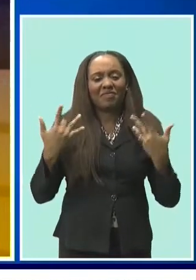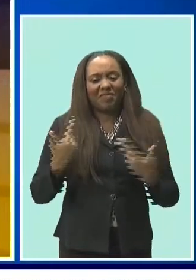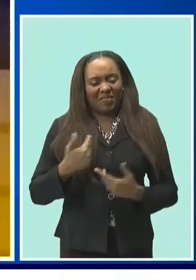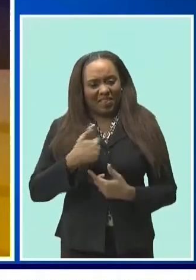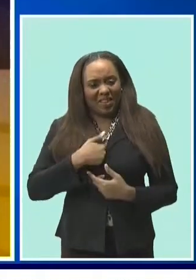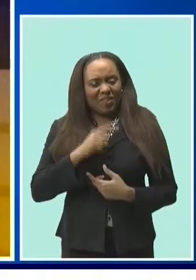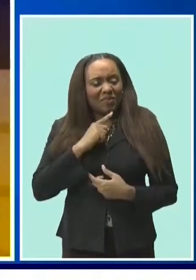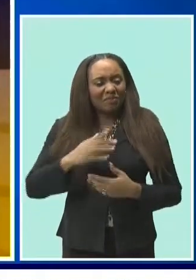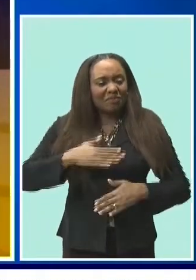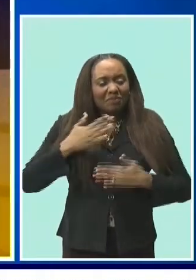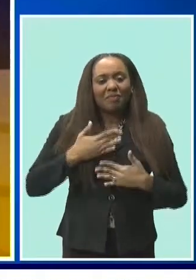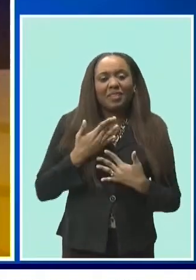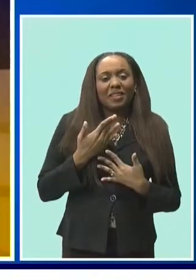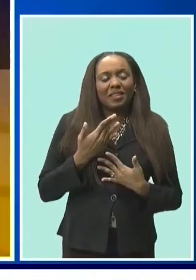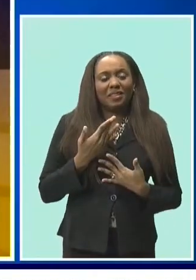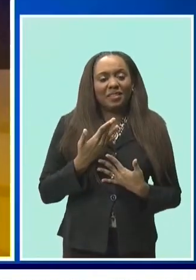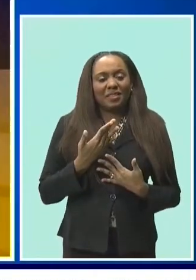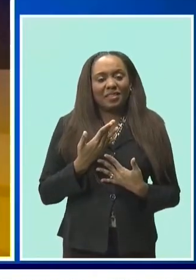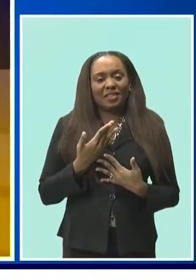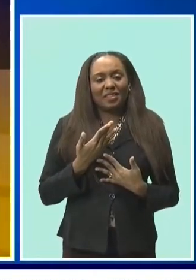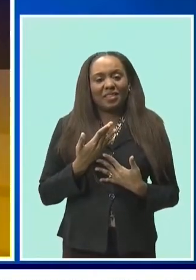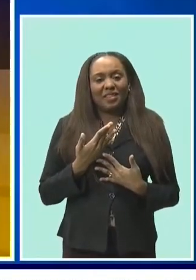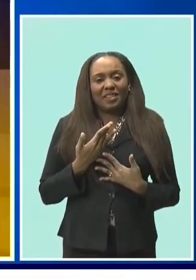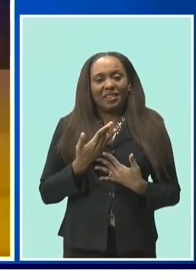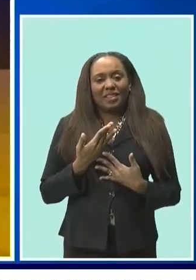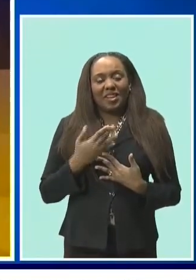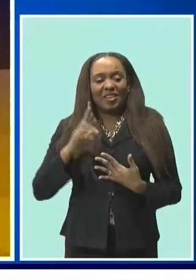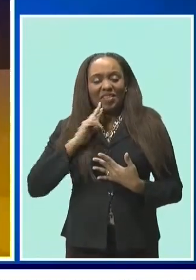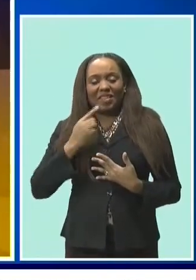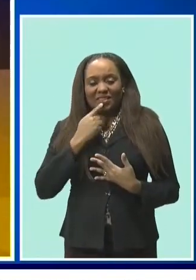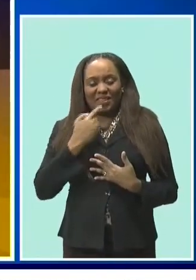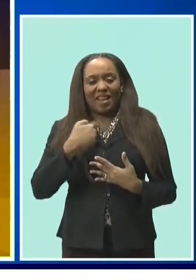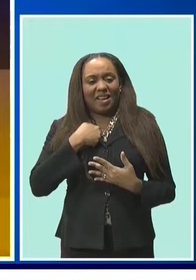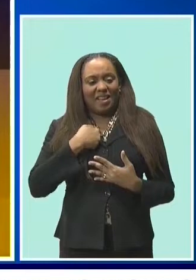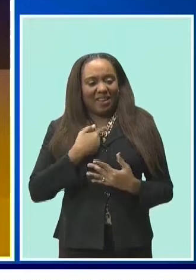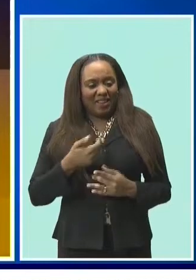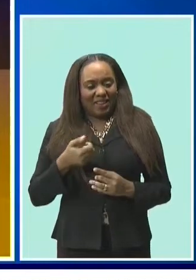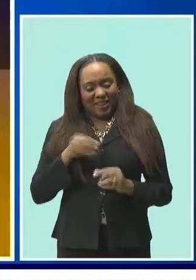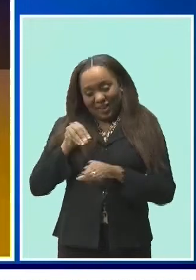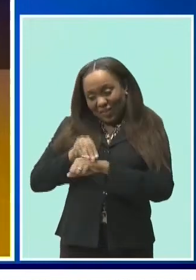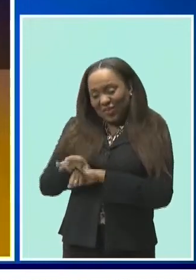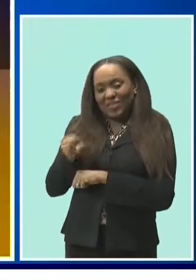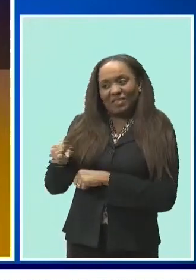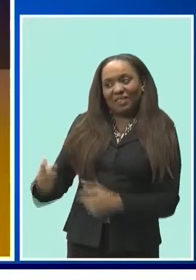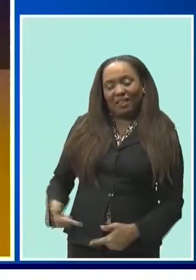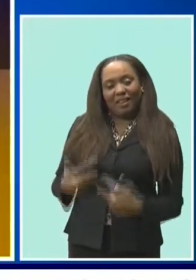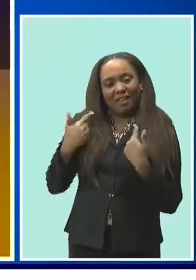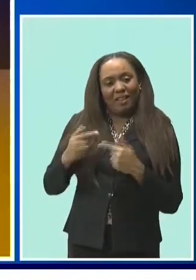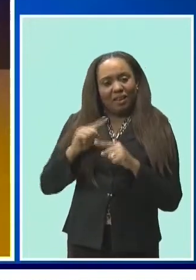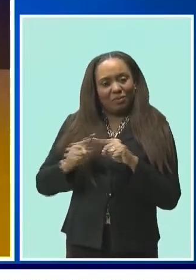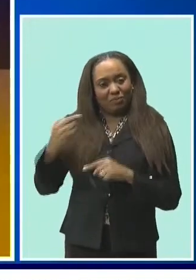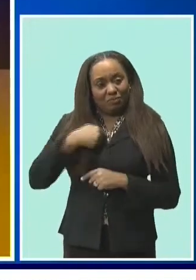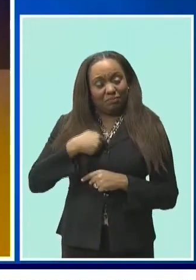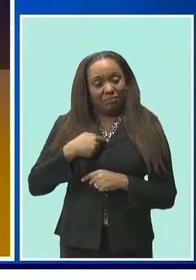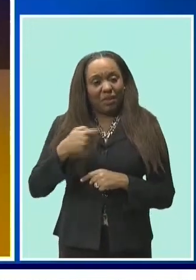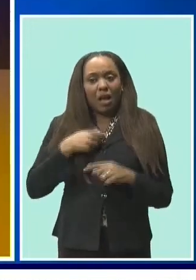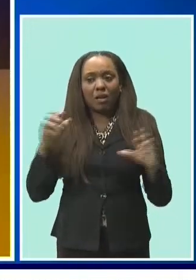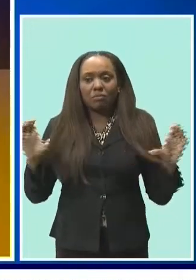view, I'm happy that she could say that I was able to impact her life in some way, but for me, I was just doing my